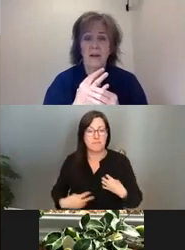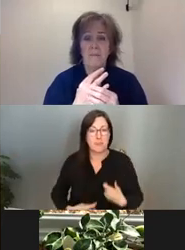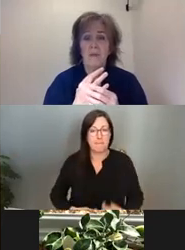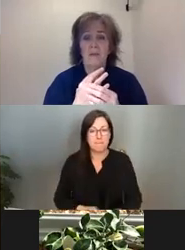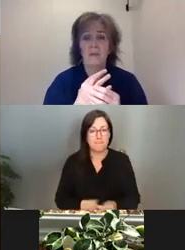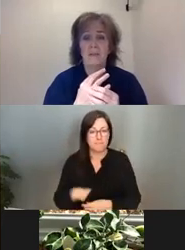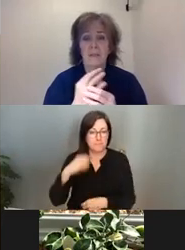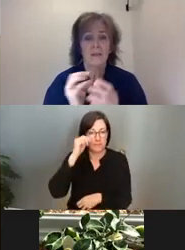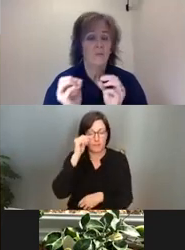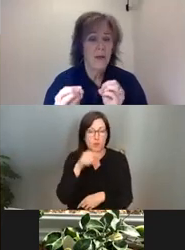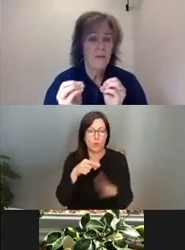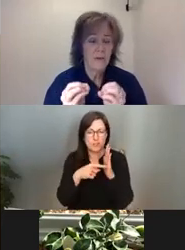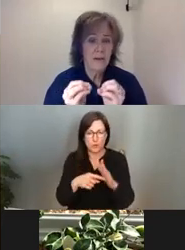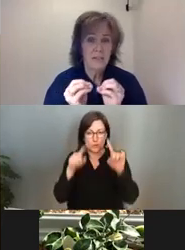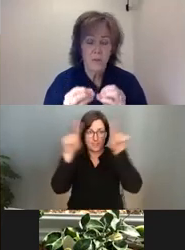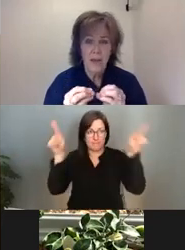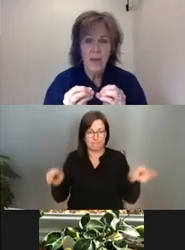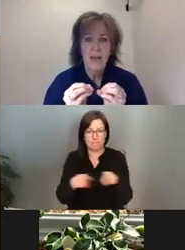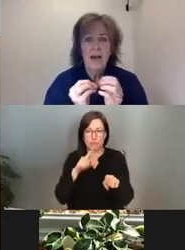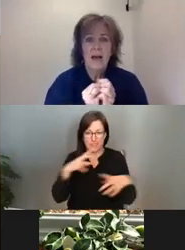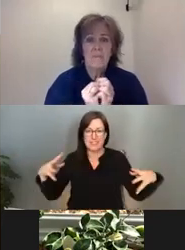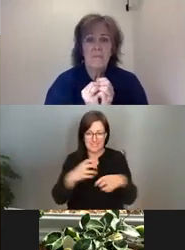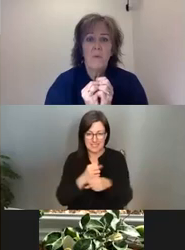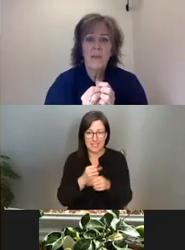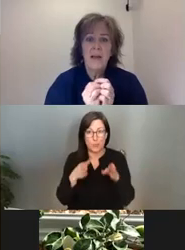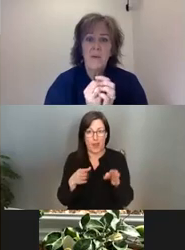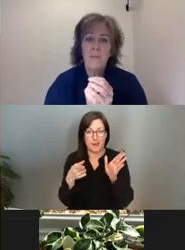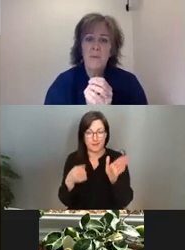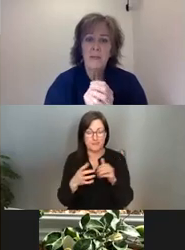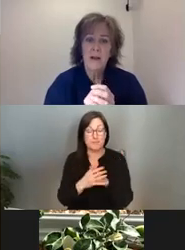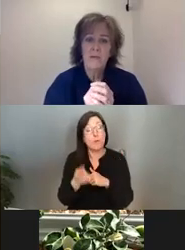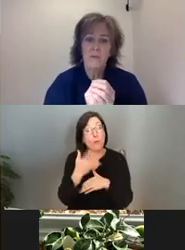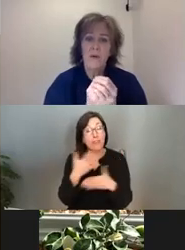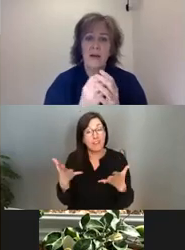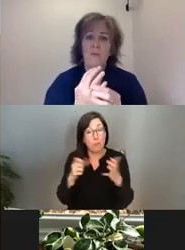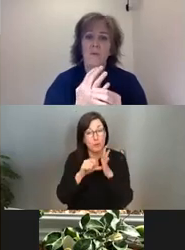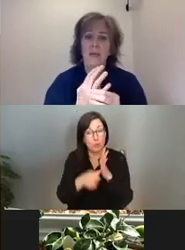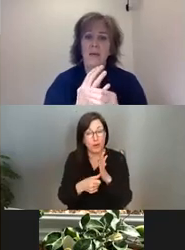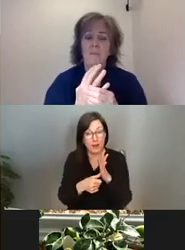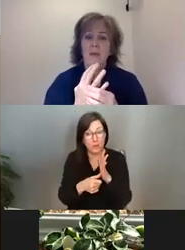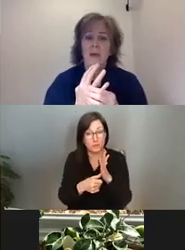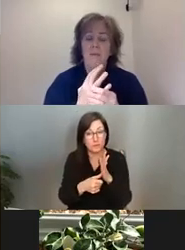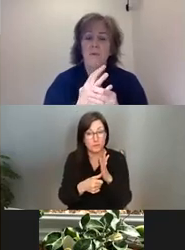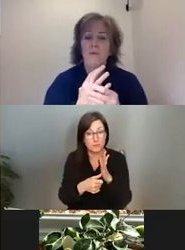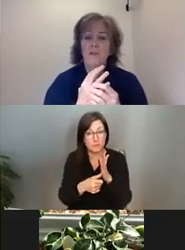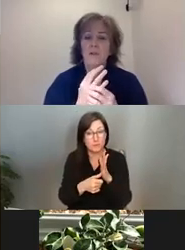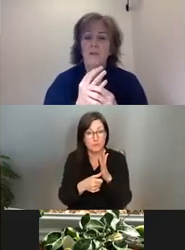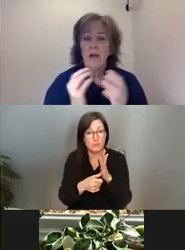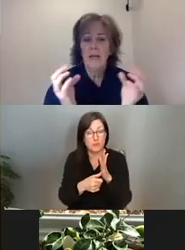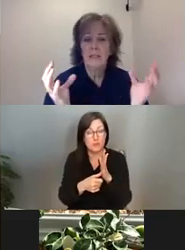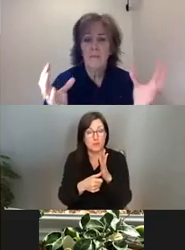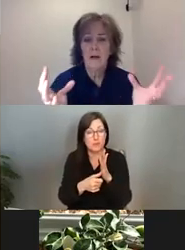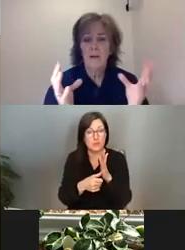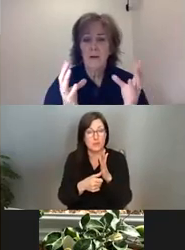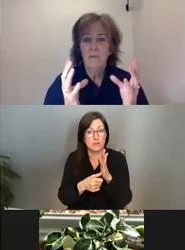very succinct way, a very nice way. One thing I want to point out, when we move to